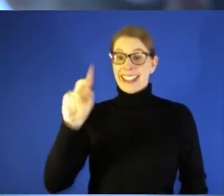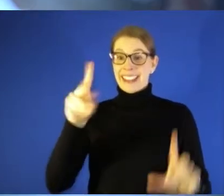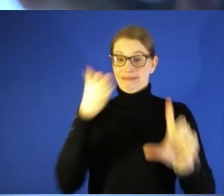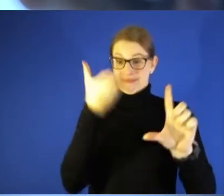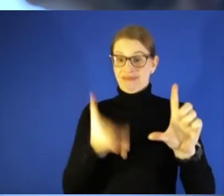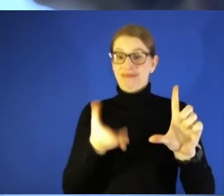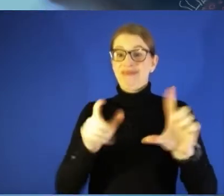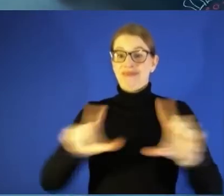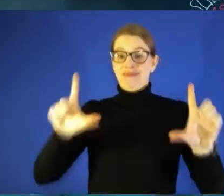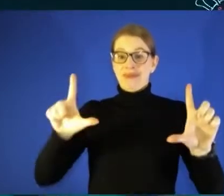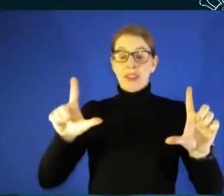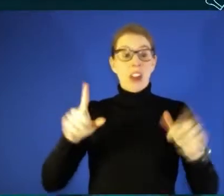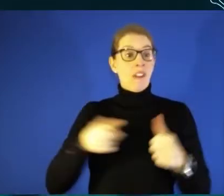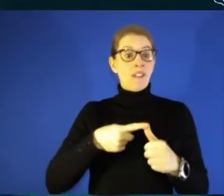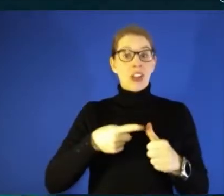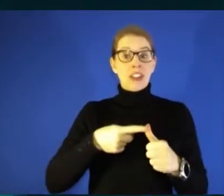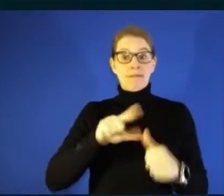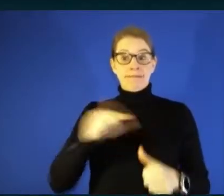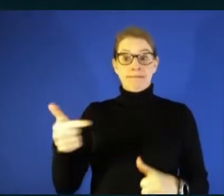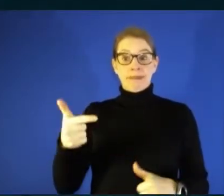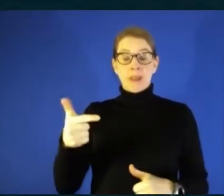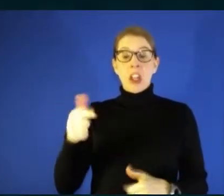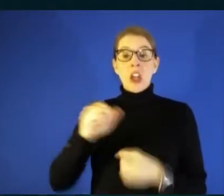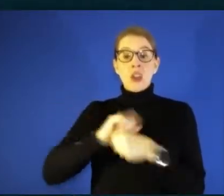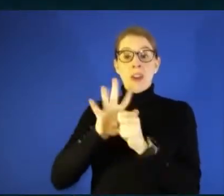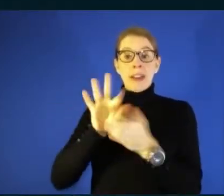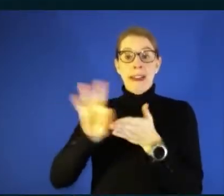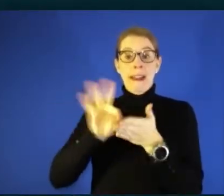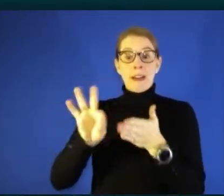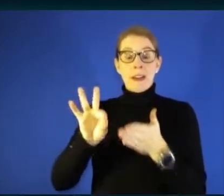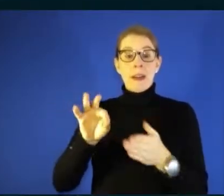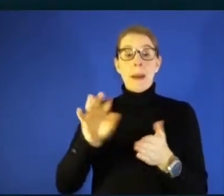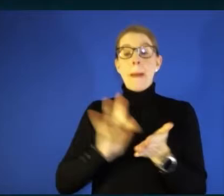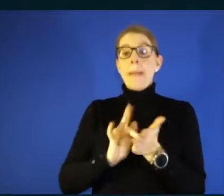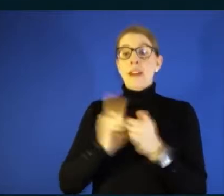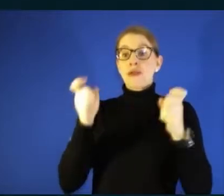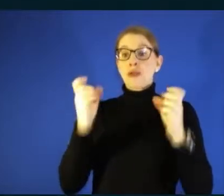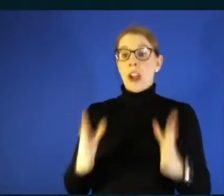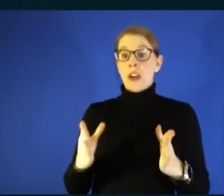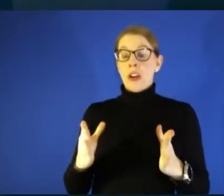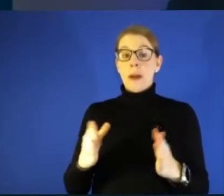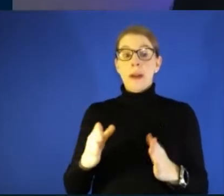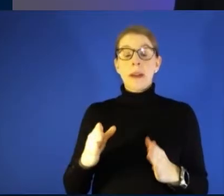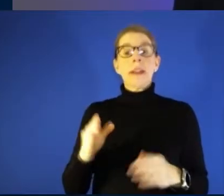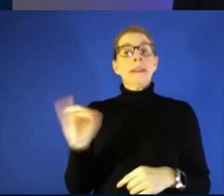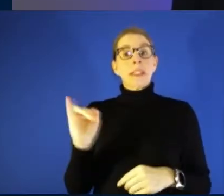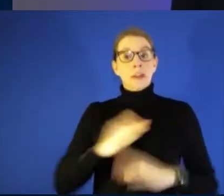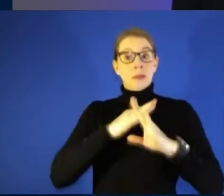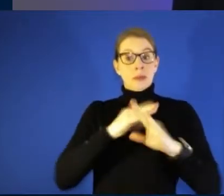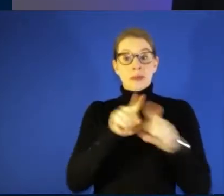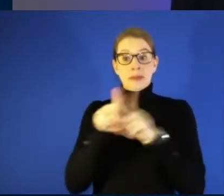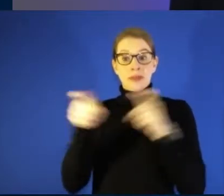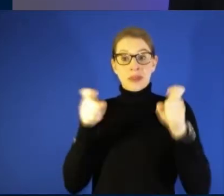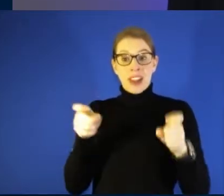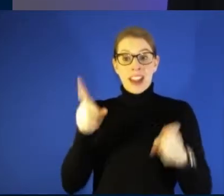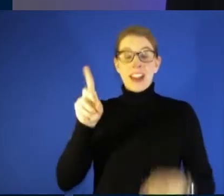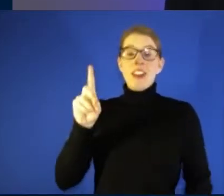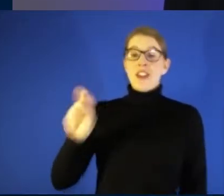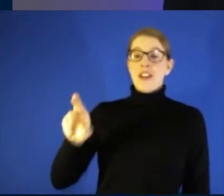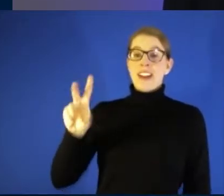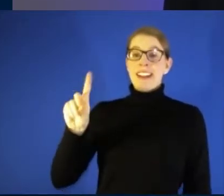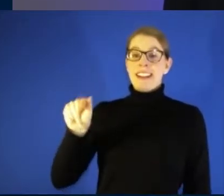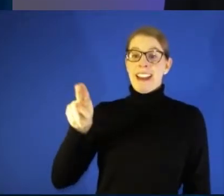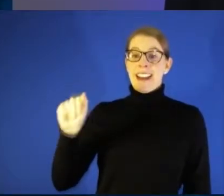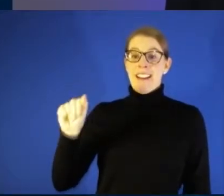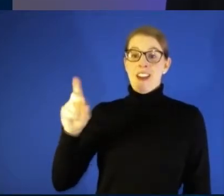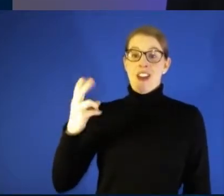screen. But first, let's get to our COVID count this morning with Medical Director of Infection Prevention and Control, Dr. Dana Hawkinson. Good morning. Hi. Yeah, I would bet that it's